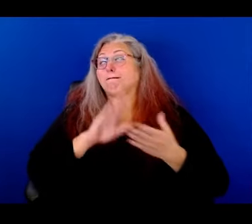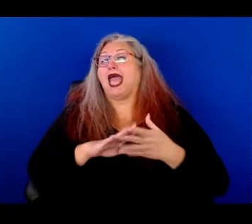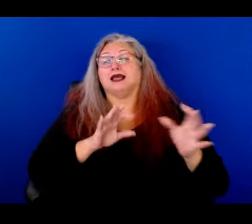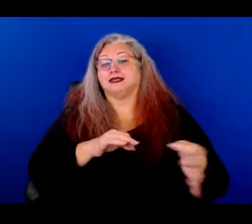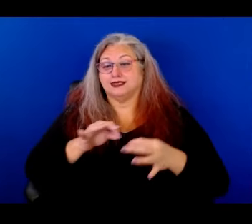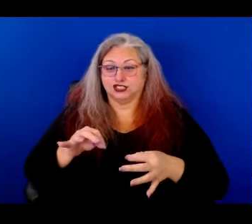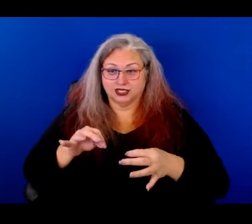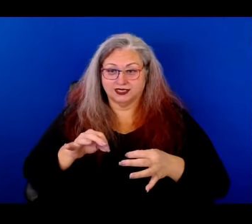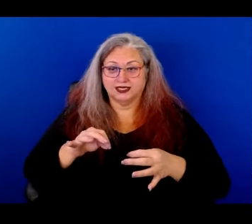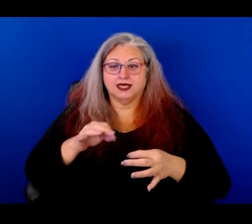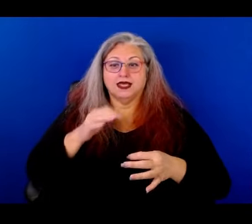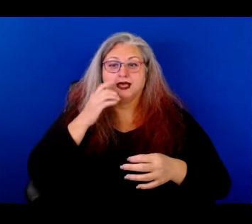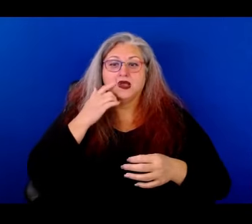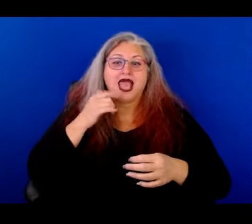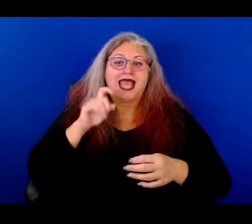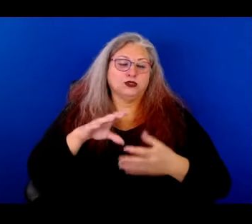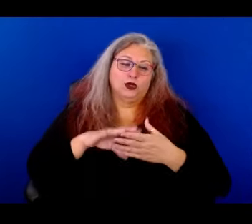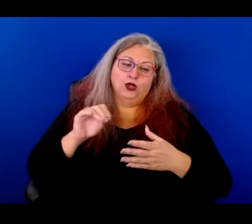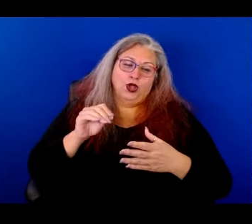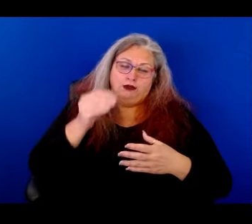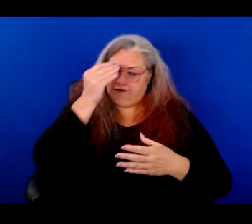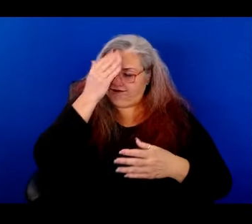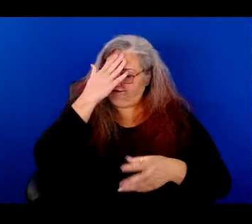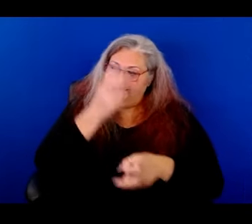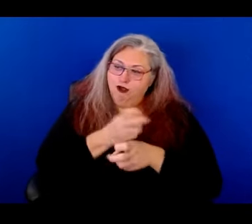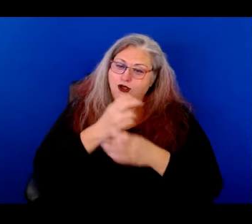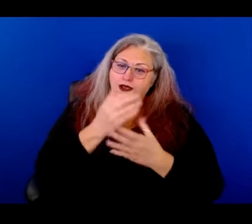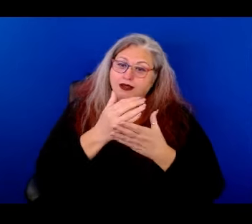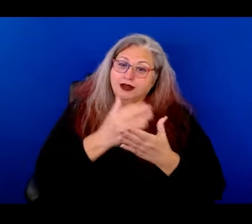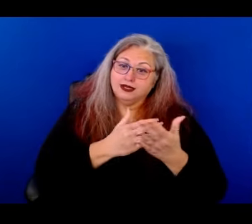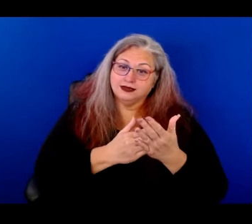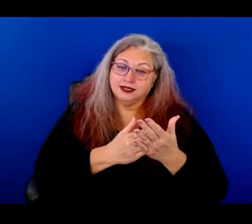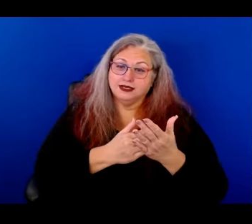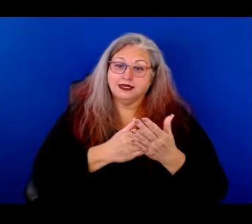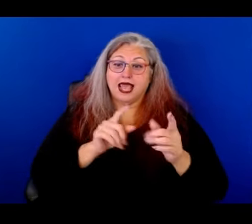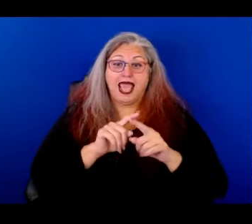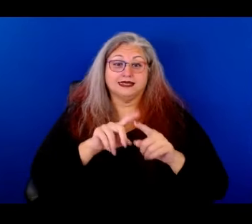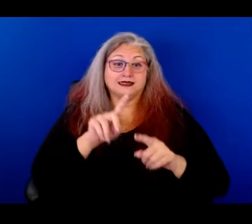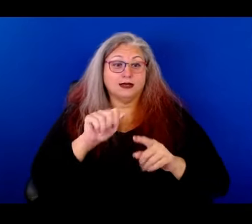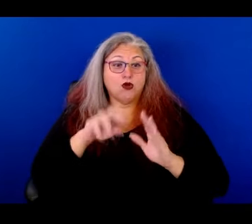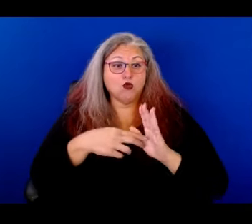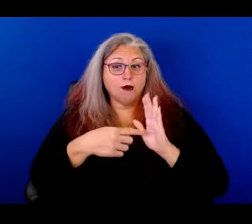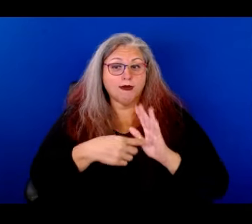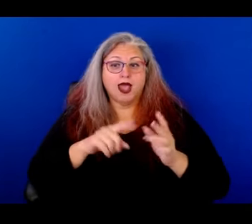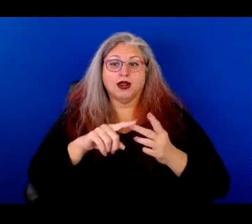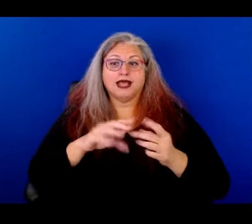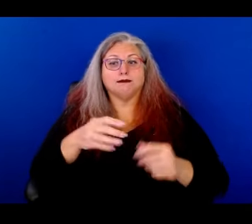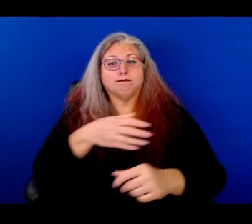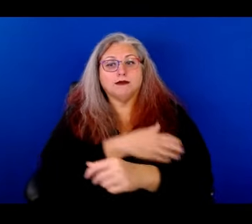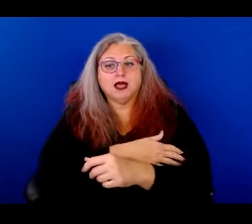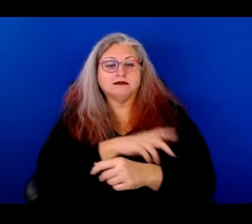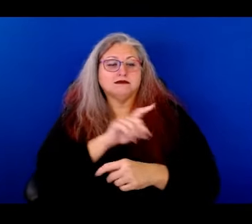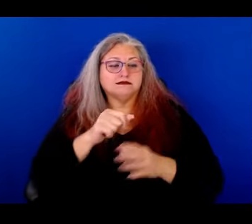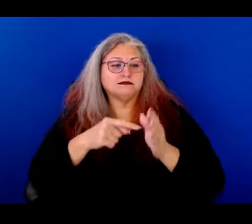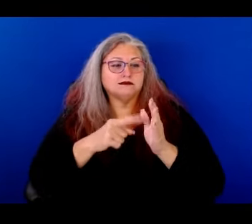decisions and like has to learn really hard lessons as a disabled role model, as a powerful disabled role